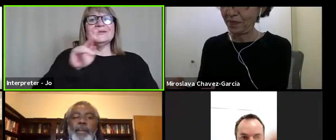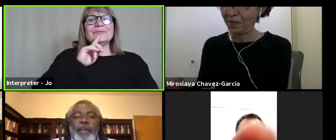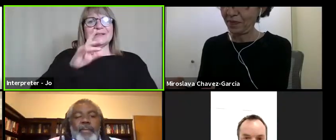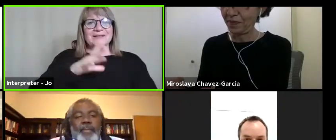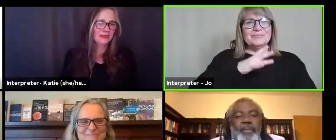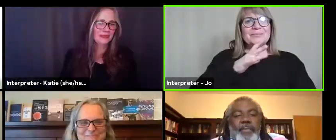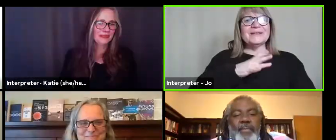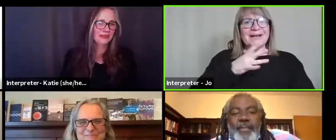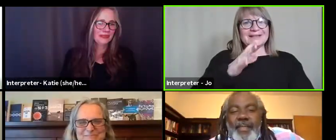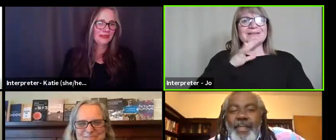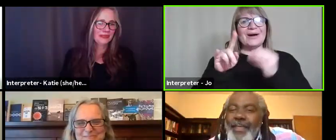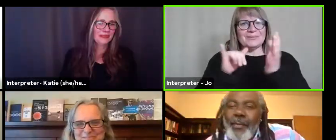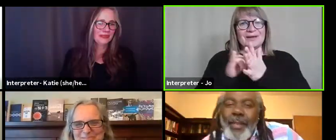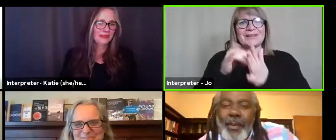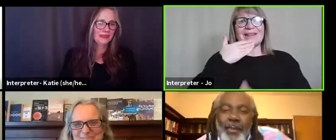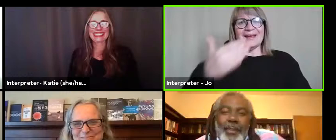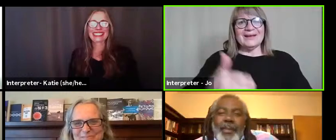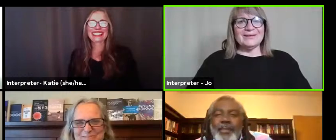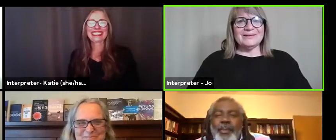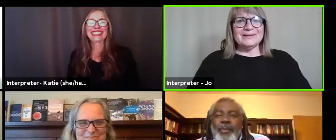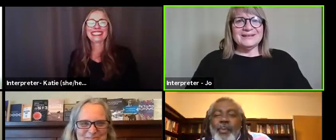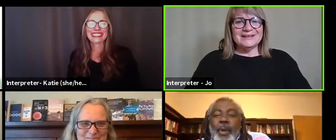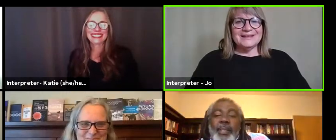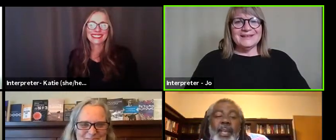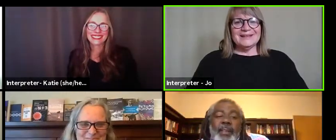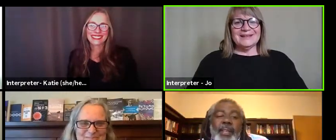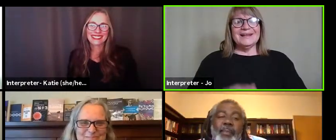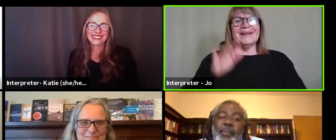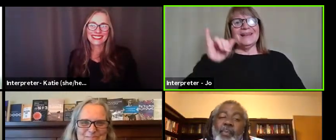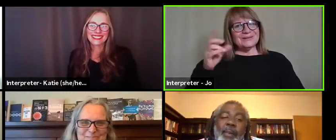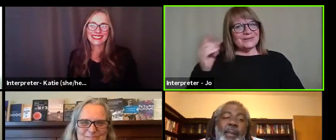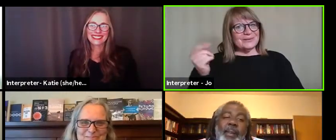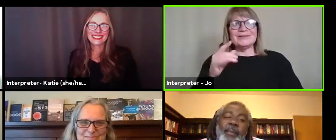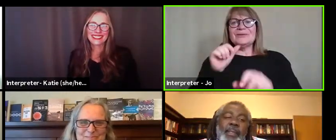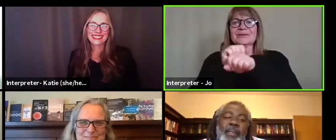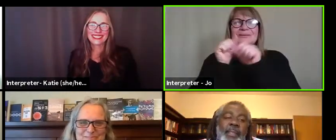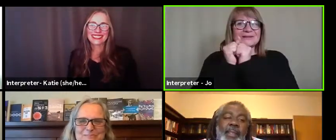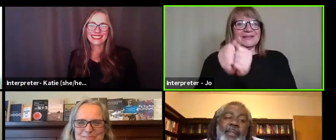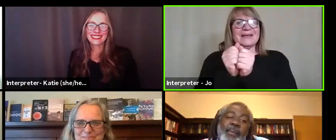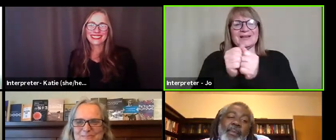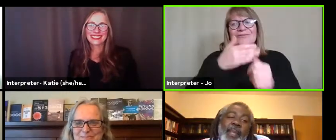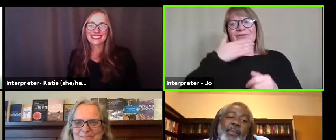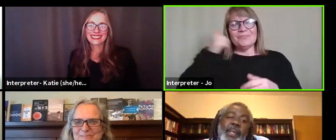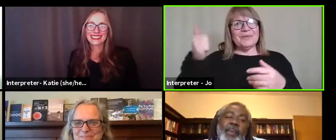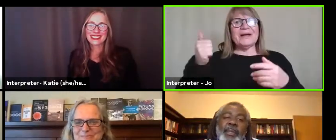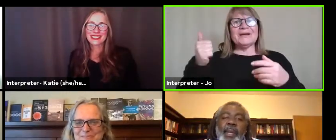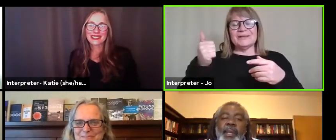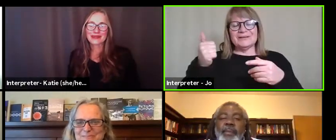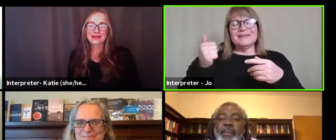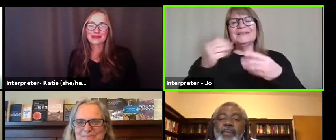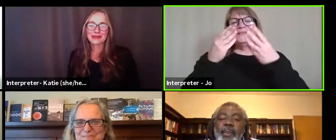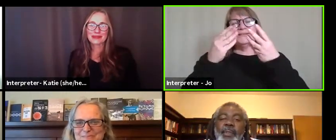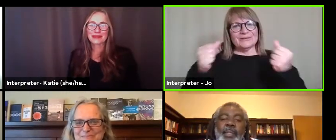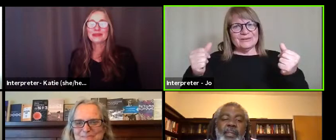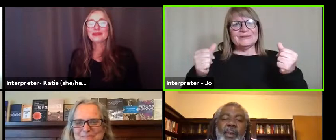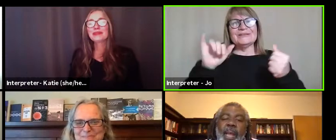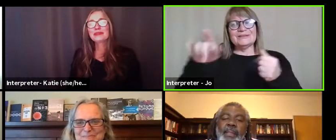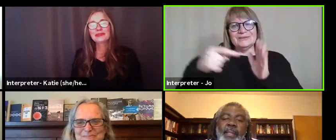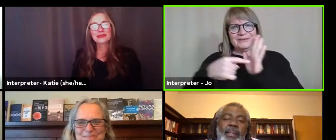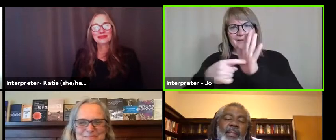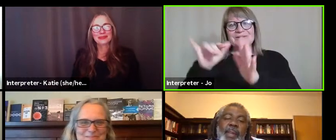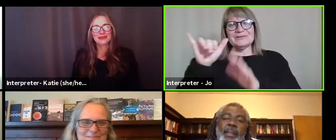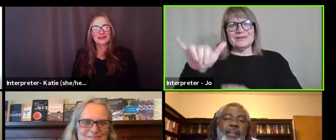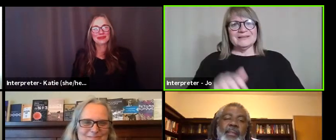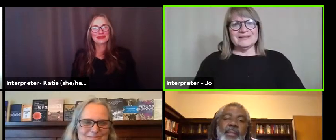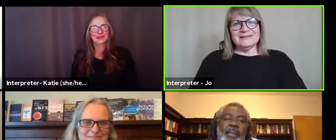milton thank you that's what we do you know we just we we work together to get better outcomes and that's that's what we demonstrate diversity is our